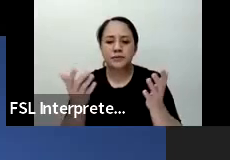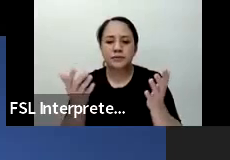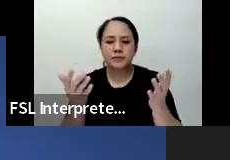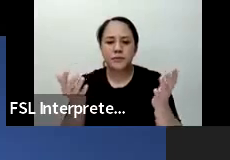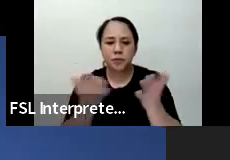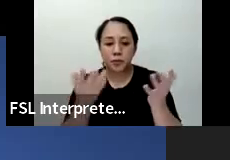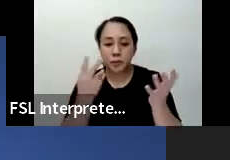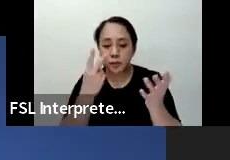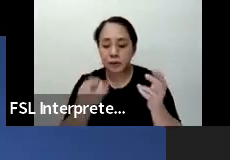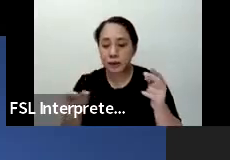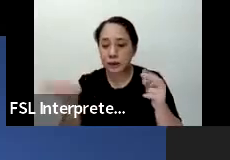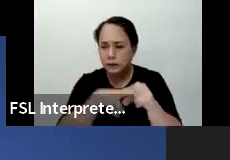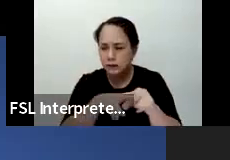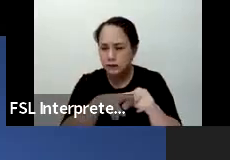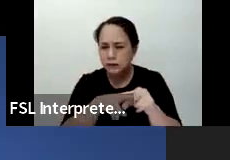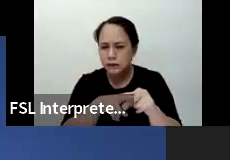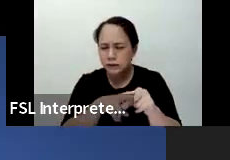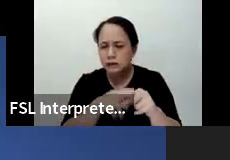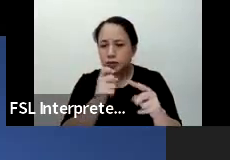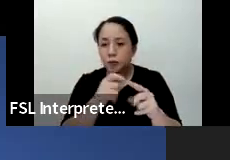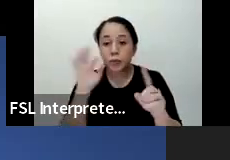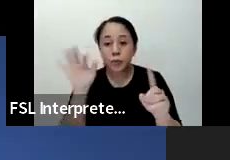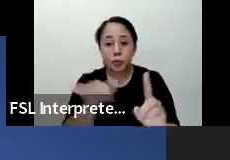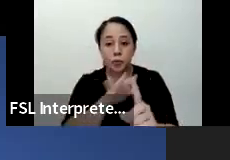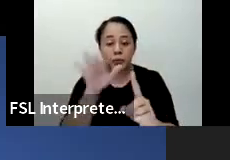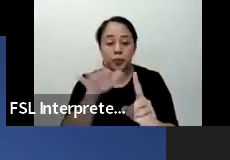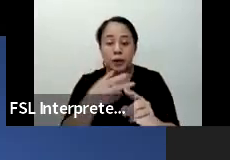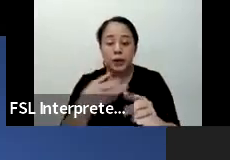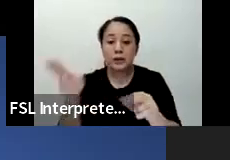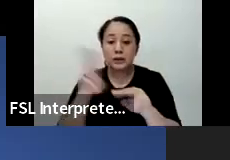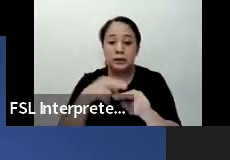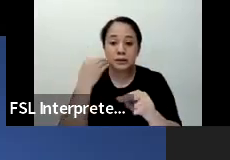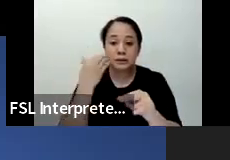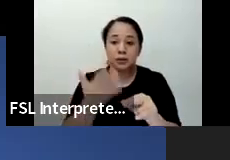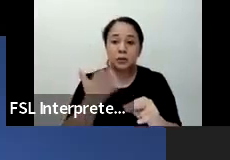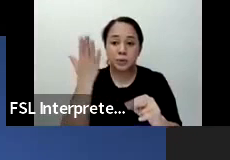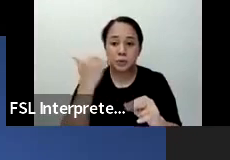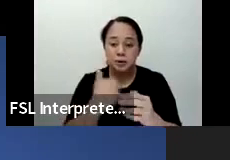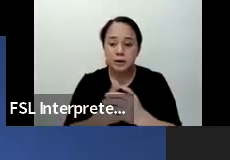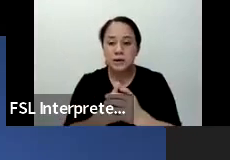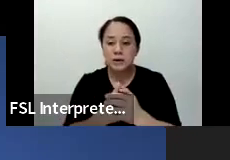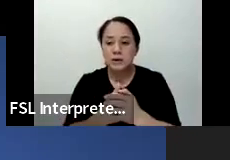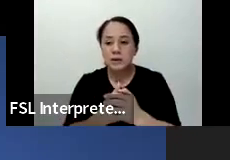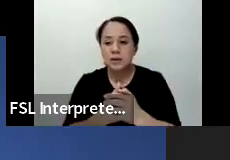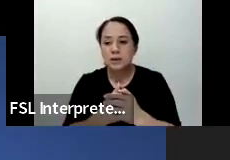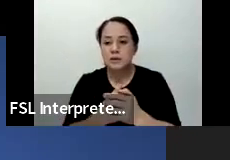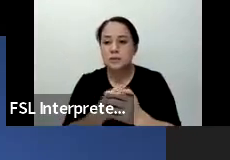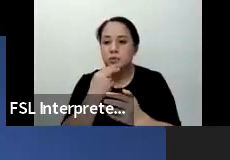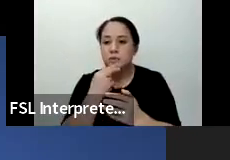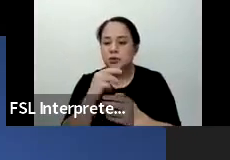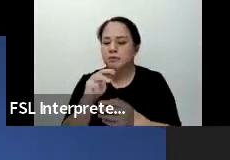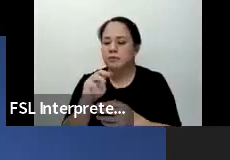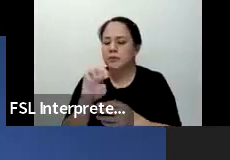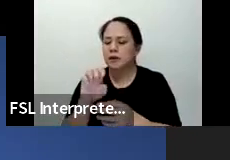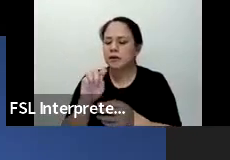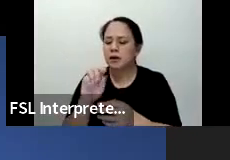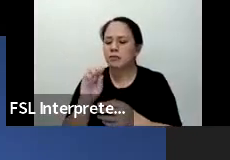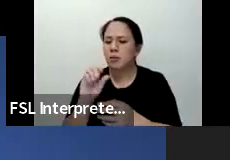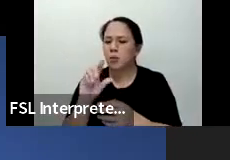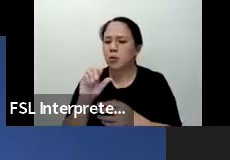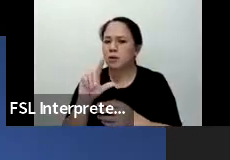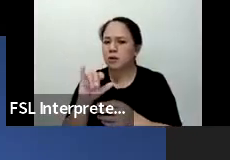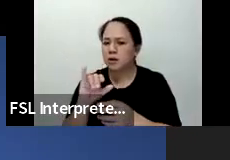notable increases come from? So we observe increase in deaths due to endocrine, nutritional, and metabolic diseases, which